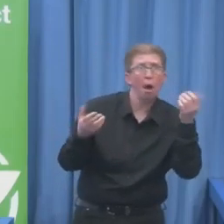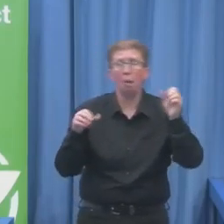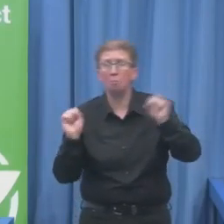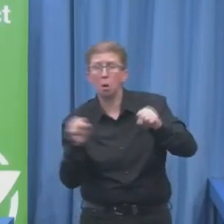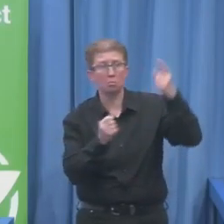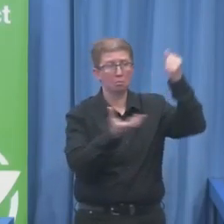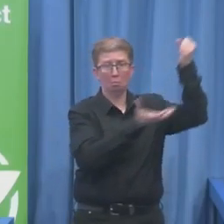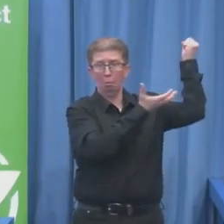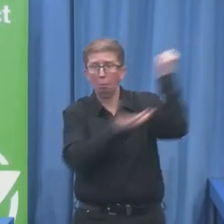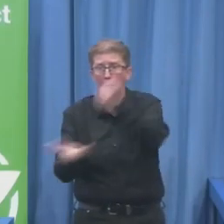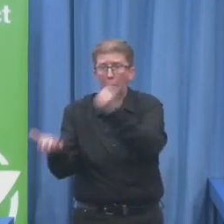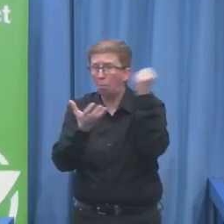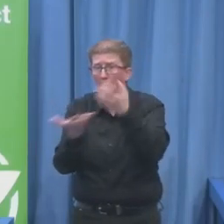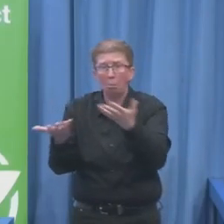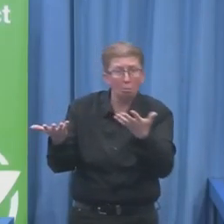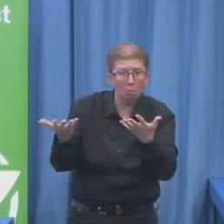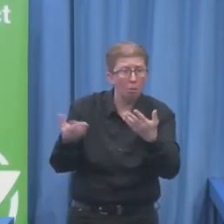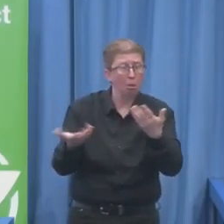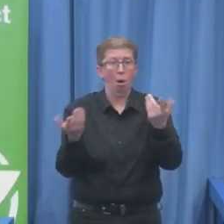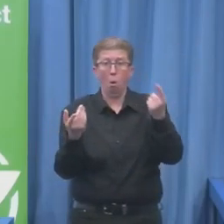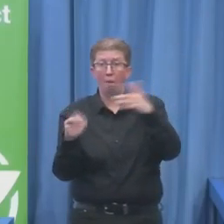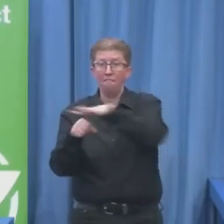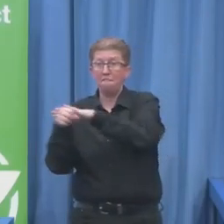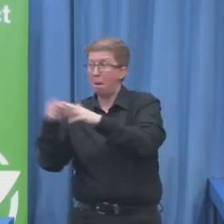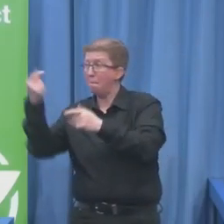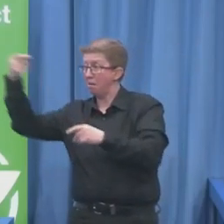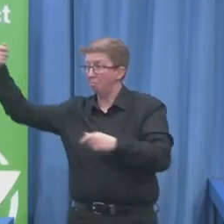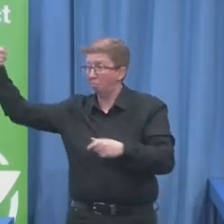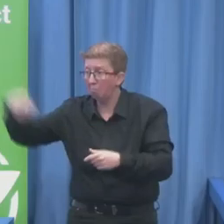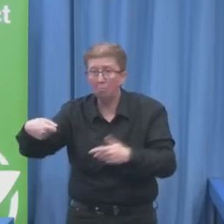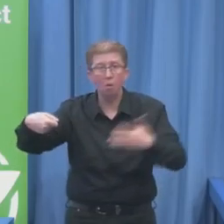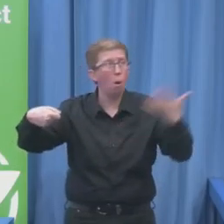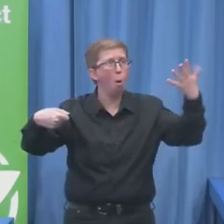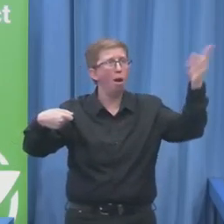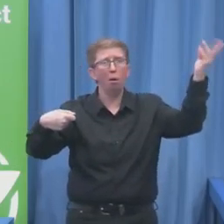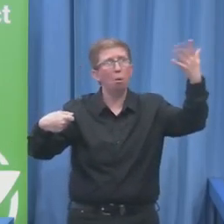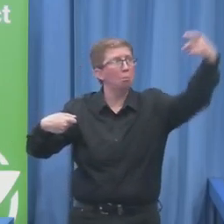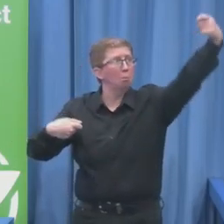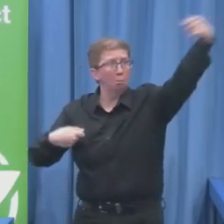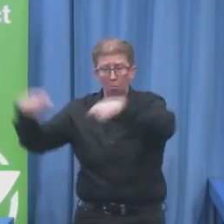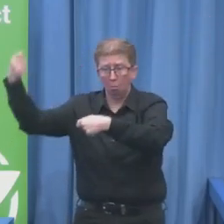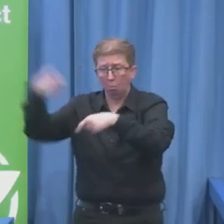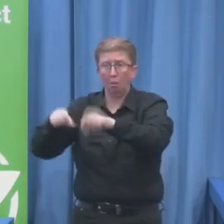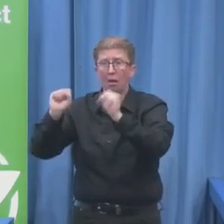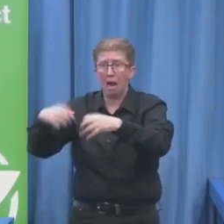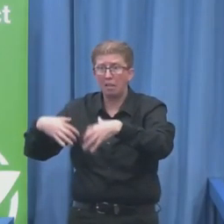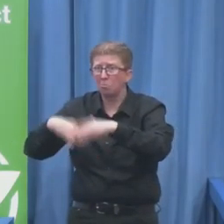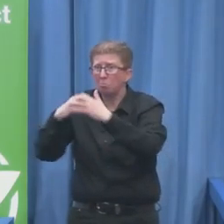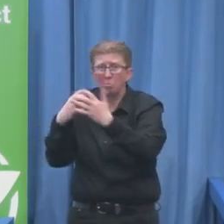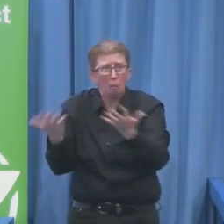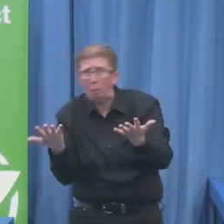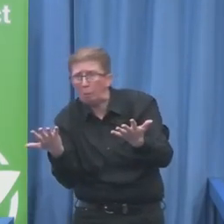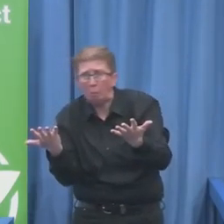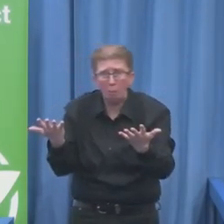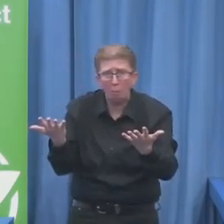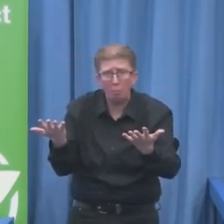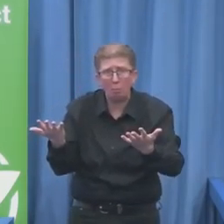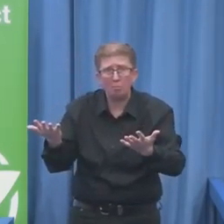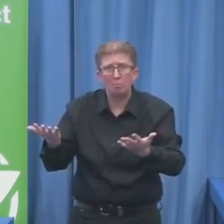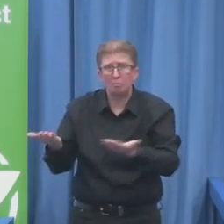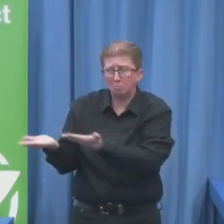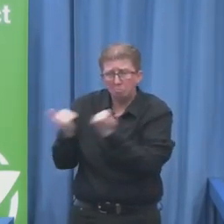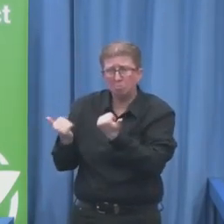a family? I don't know. Could you please share your tips? Yes, I will. If you don't